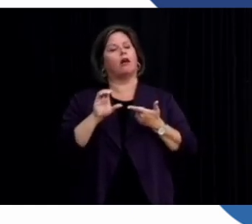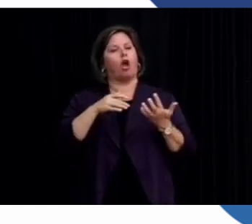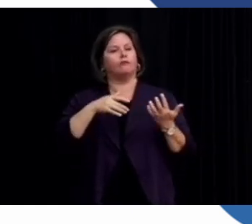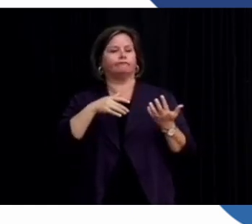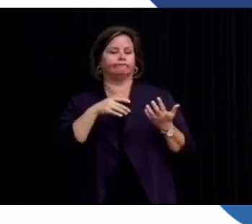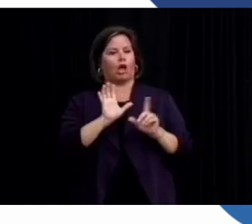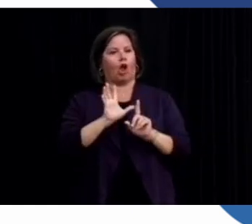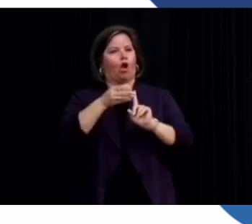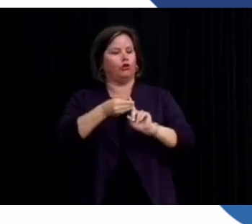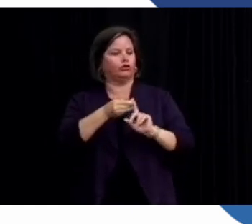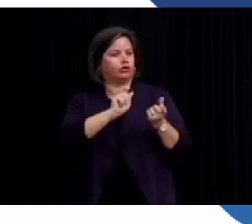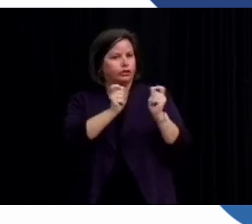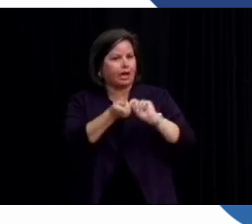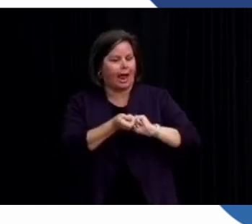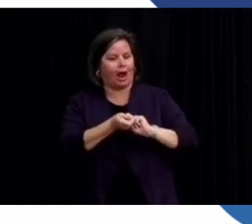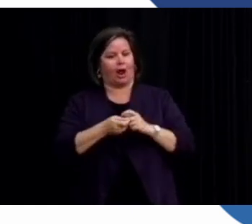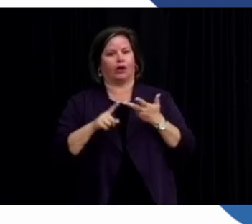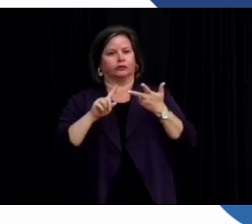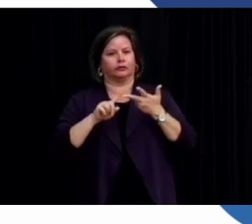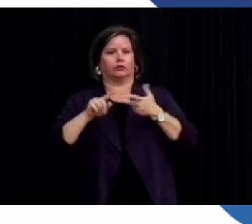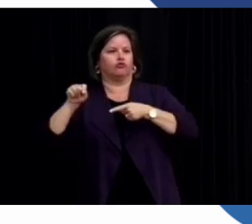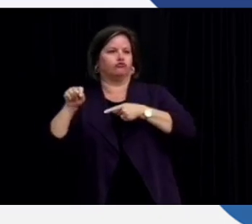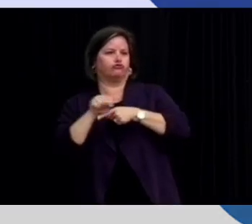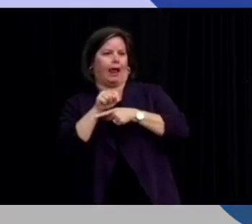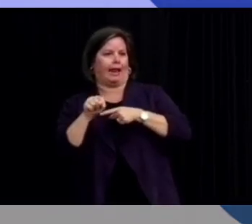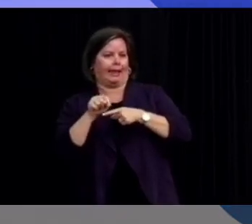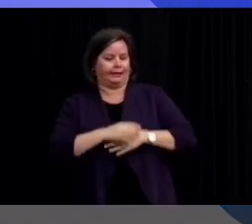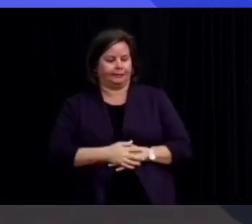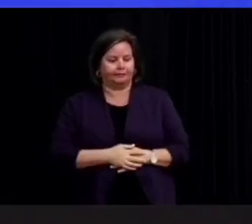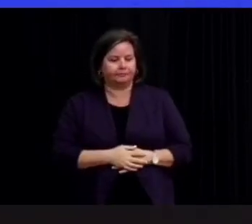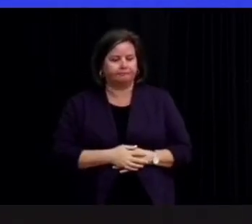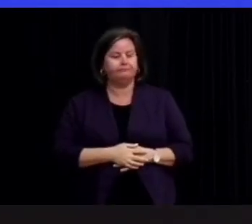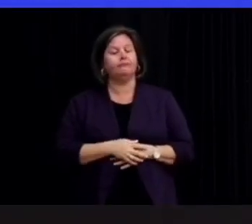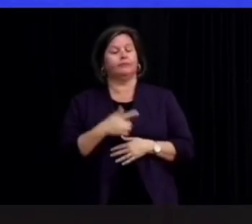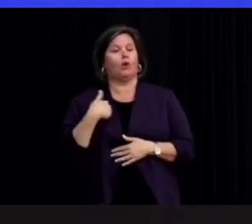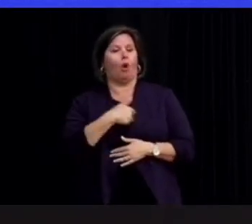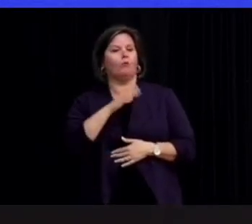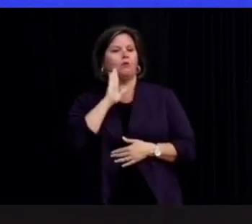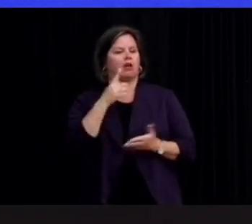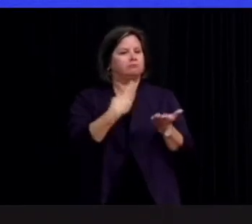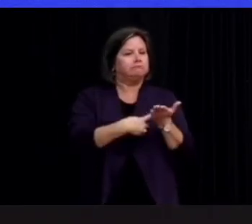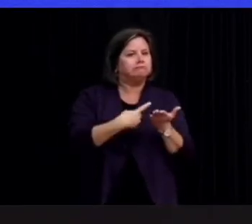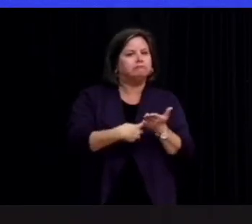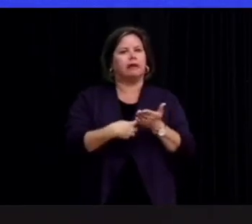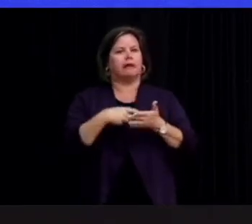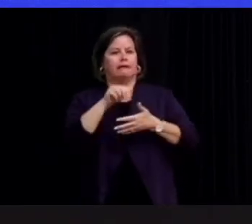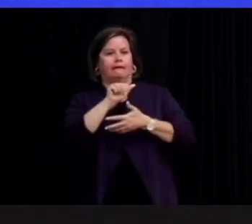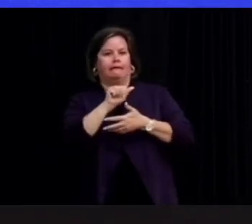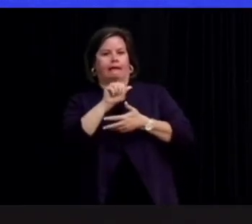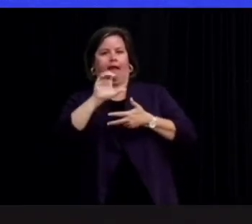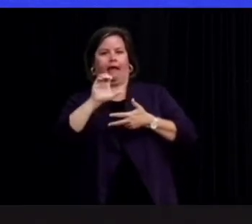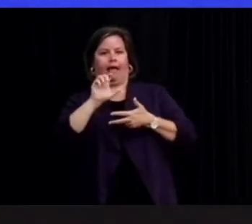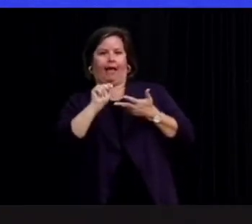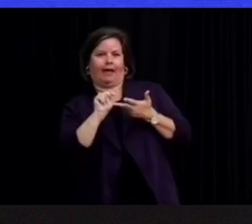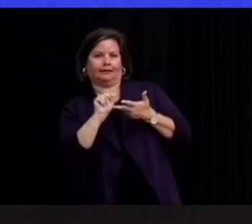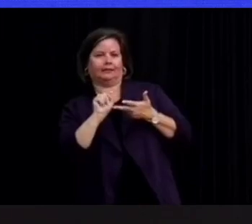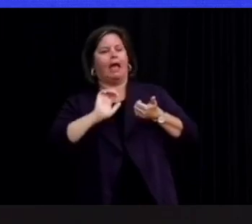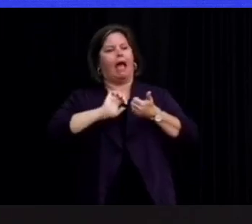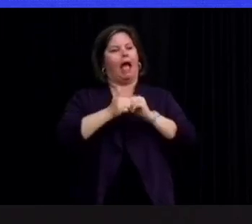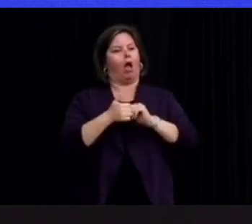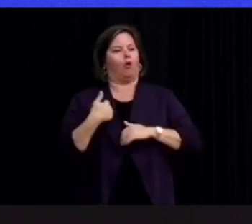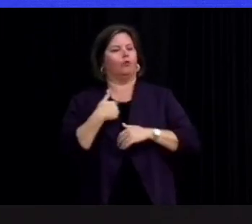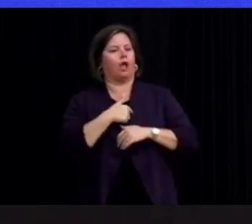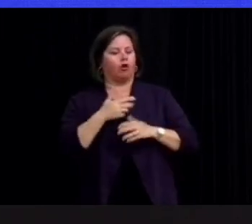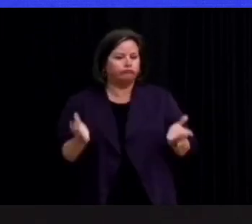of the programs and projects and initiatives that we have under this program and what we're doing to advance fair housing and housing opportunities in